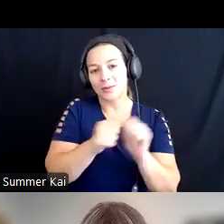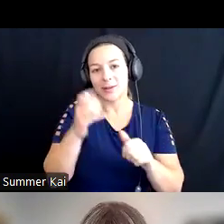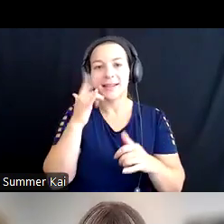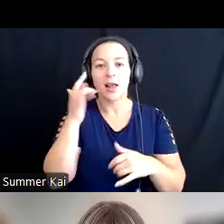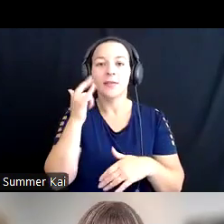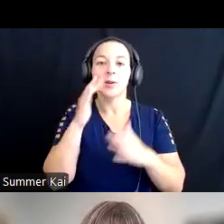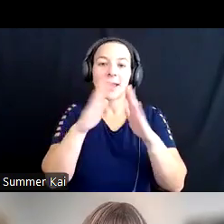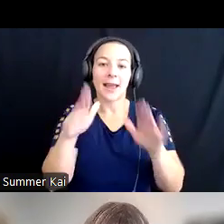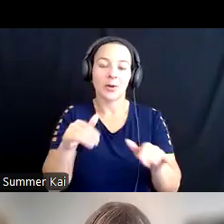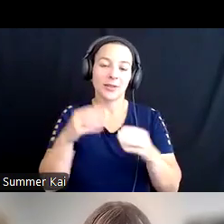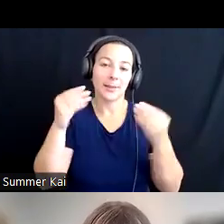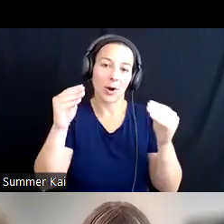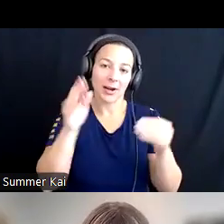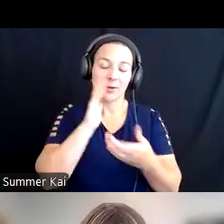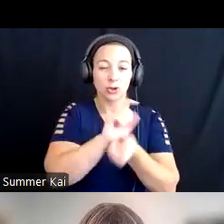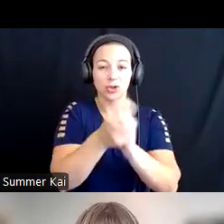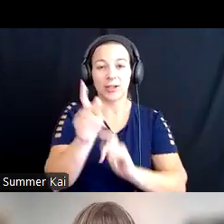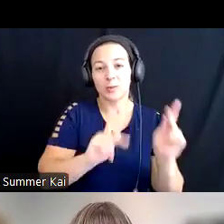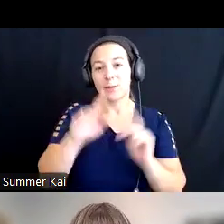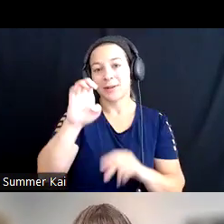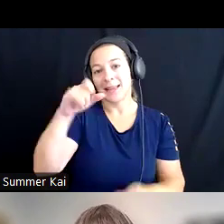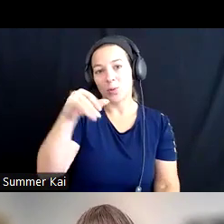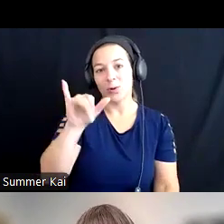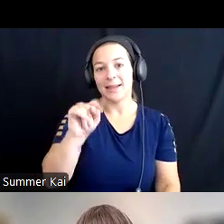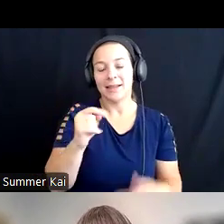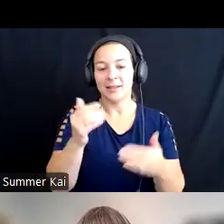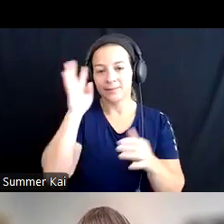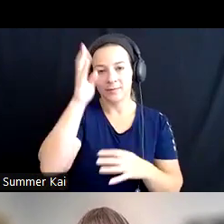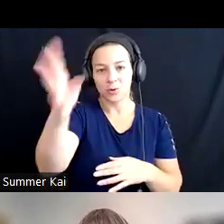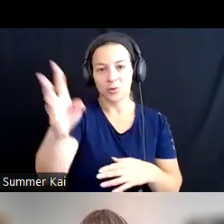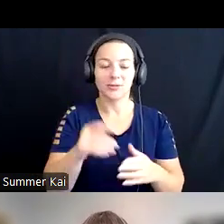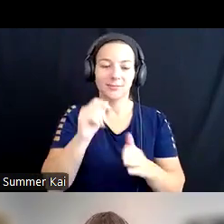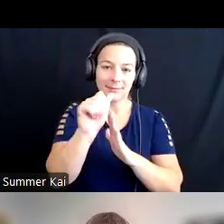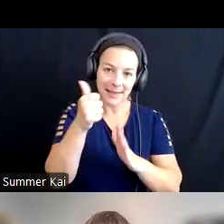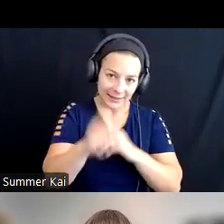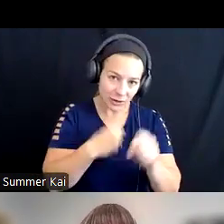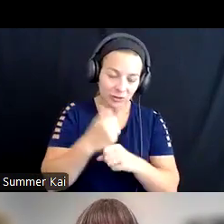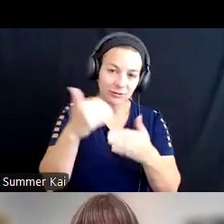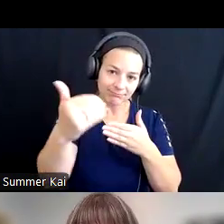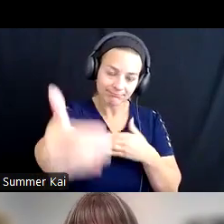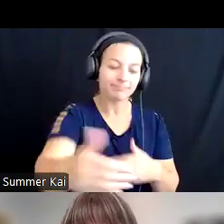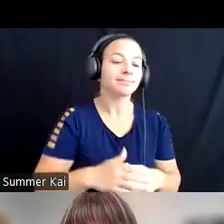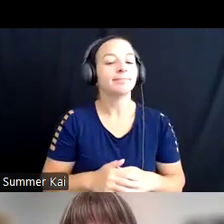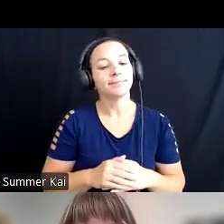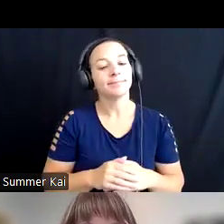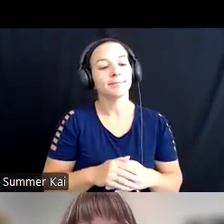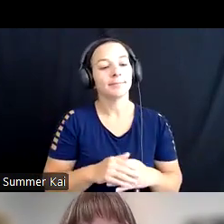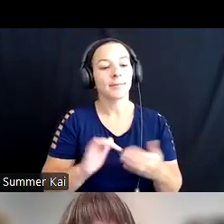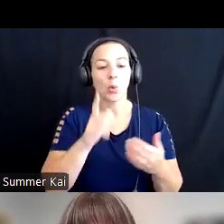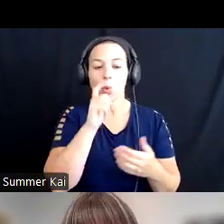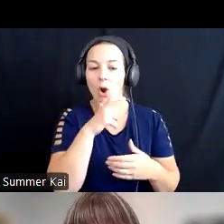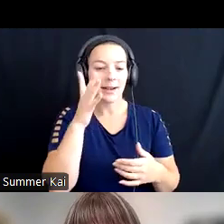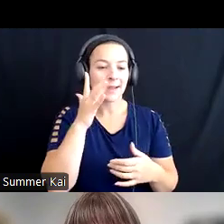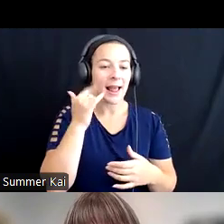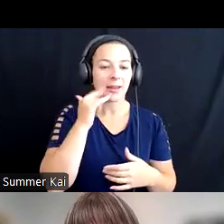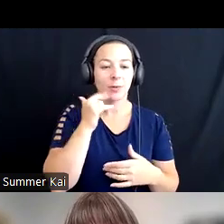shape of people's equity over the coming decades. Next slide, please. So first, who are California's overlooked middle homeowners? If you can go to